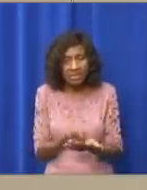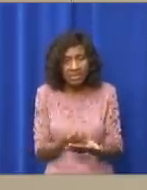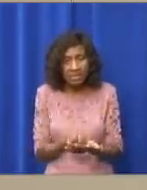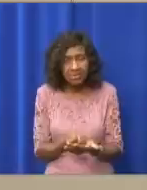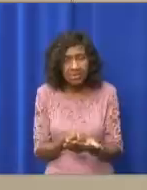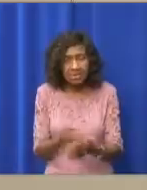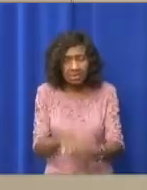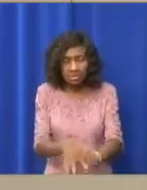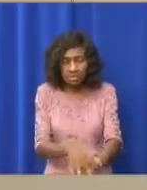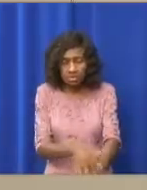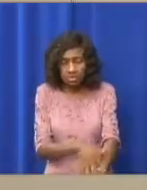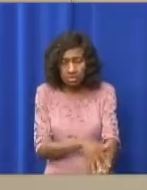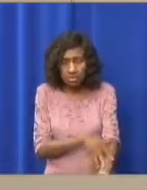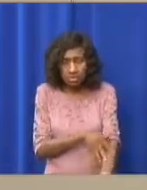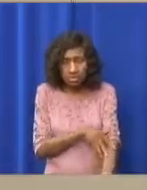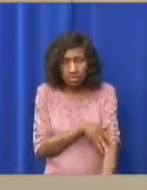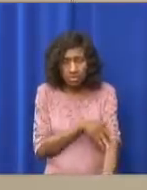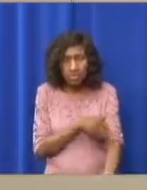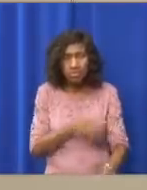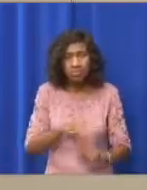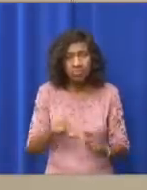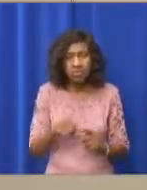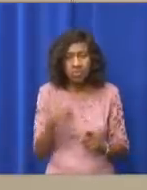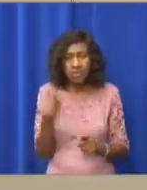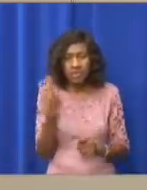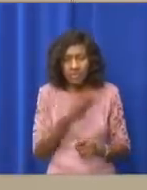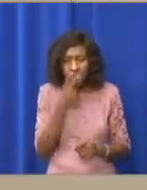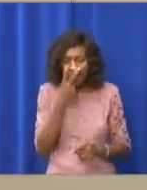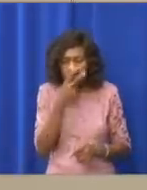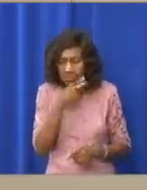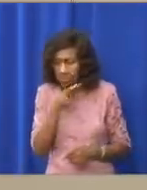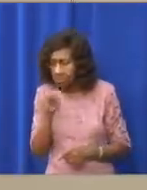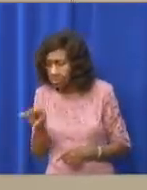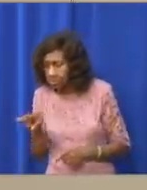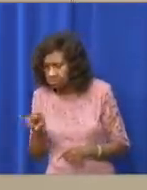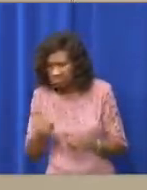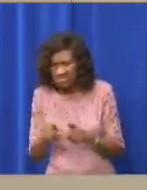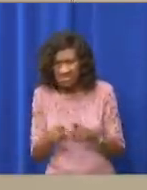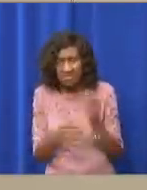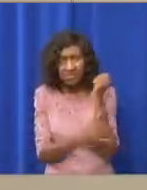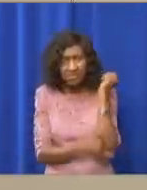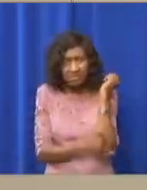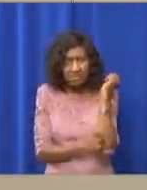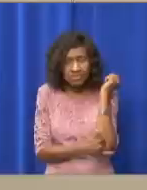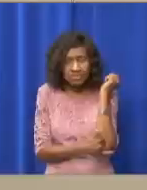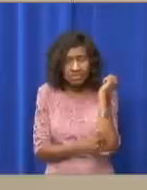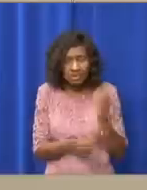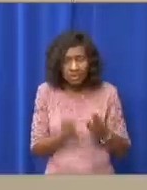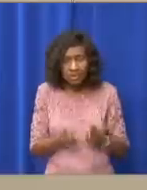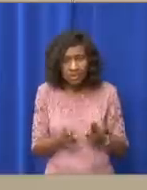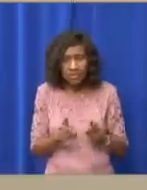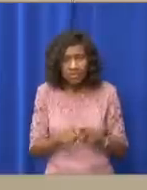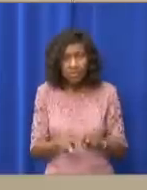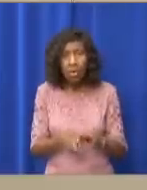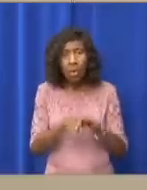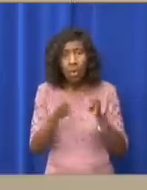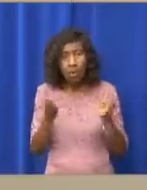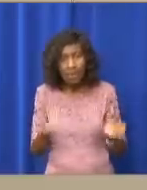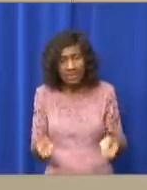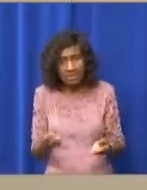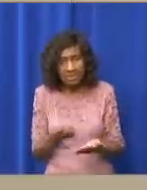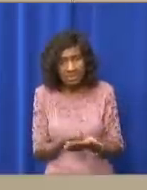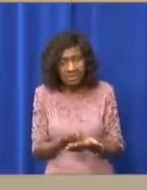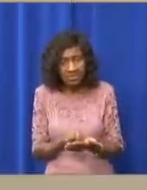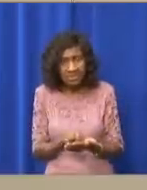All around us, we look countries that have rushed and are rushing the reopening on the basis that they need to